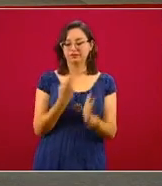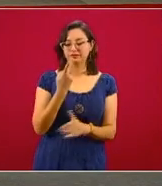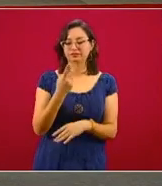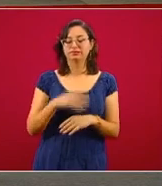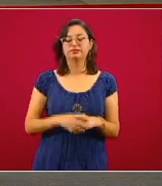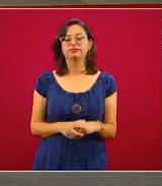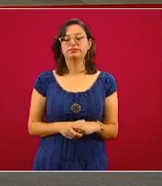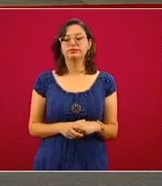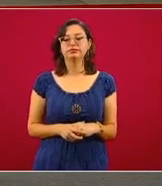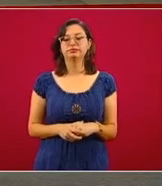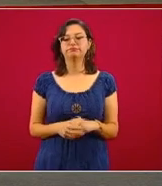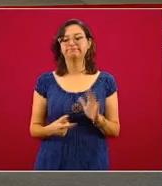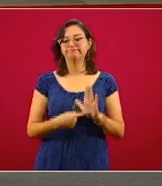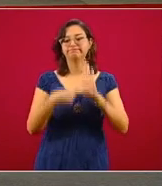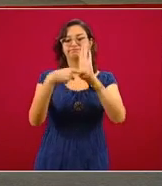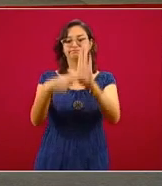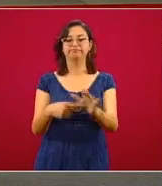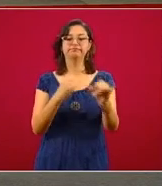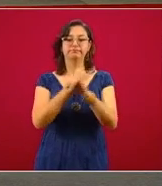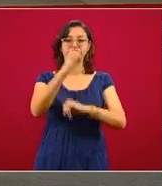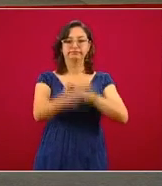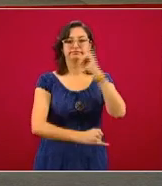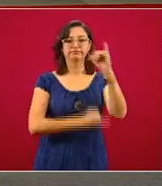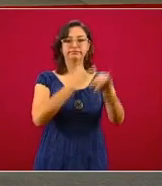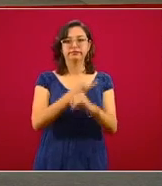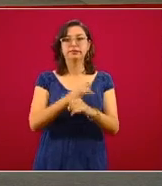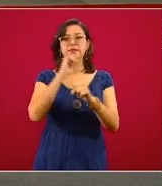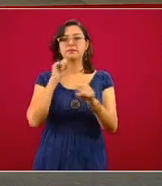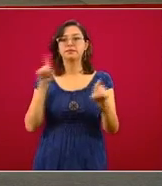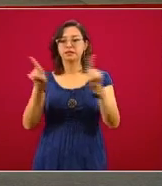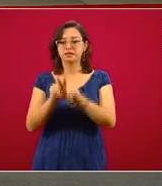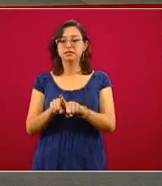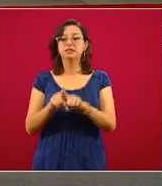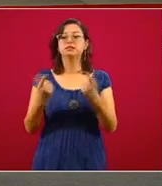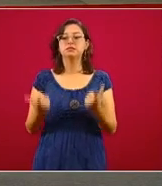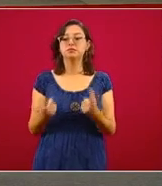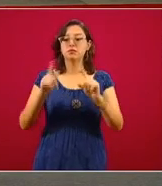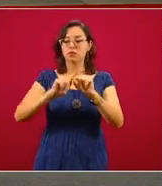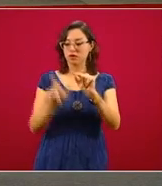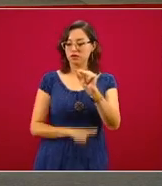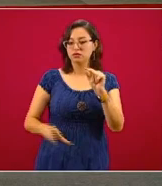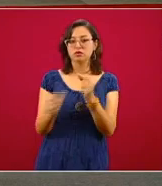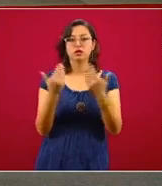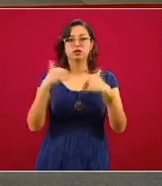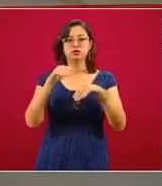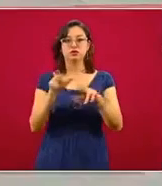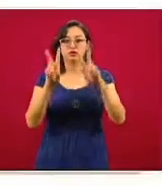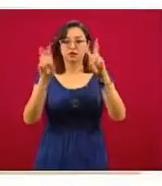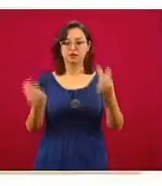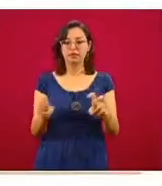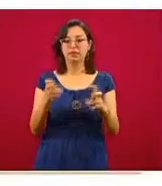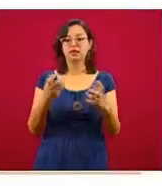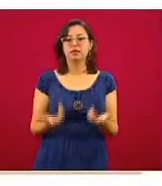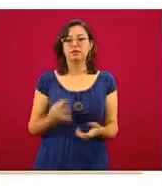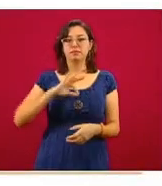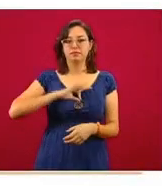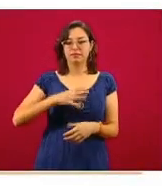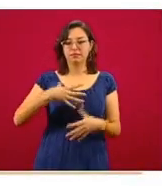hadn't adopted these measures. Thank you. Alright, let's begin with the daily technical